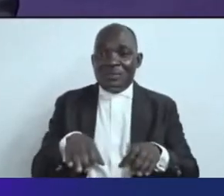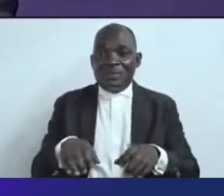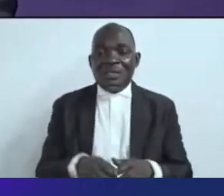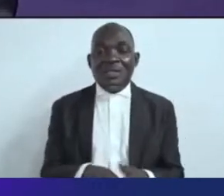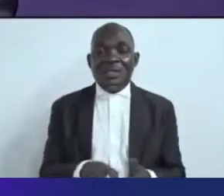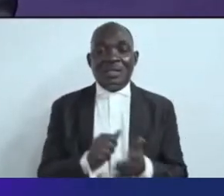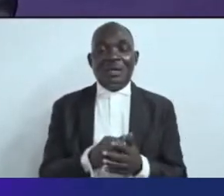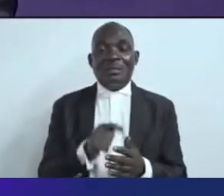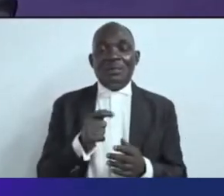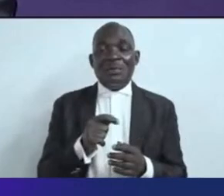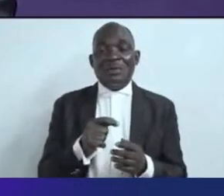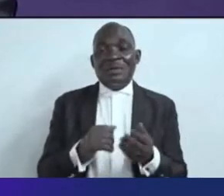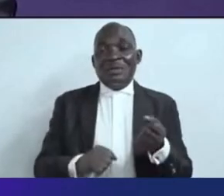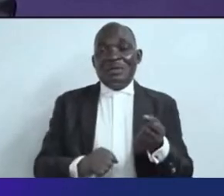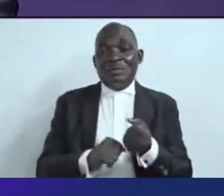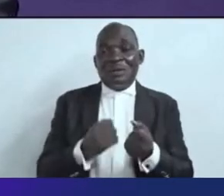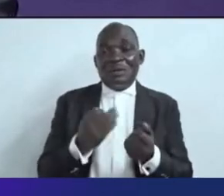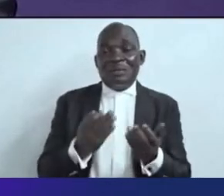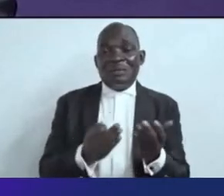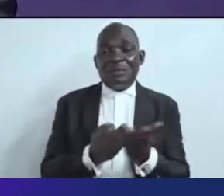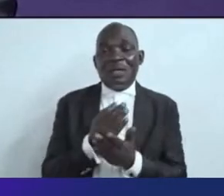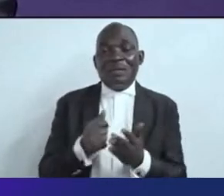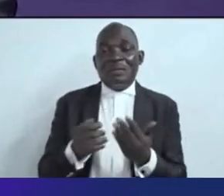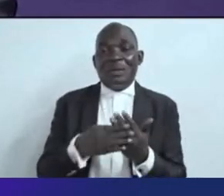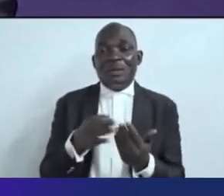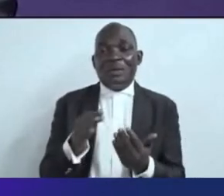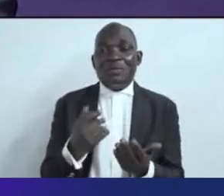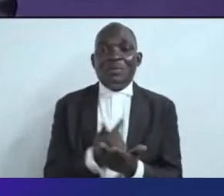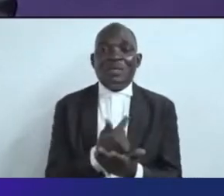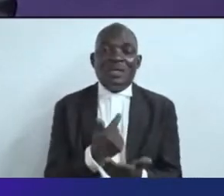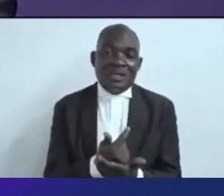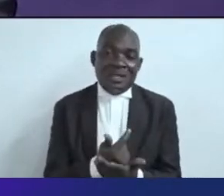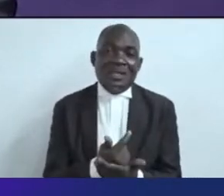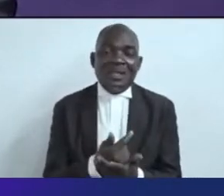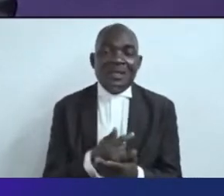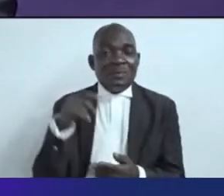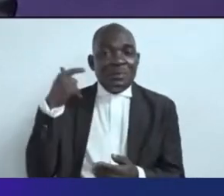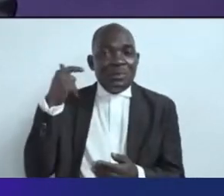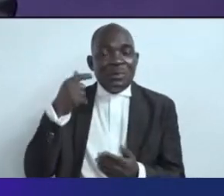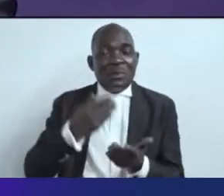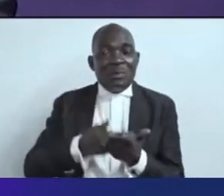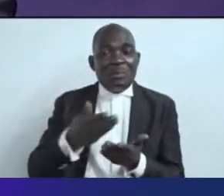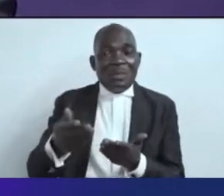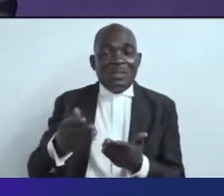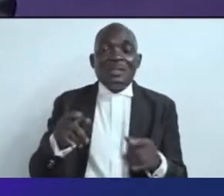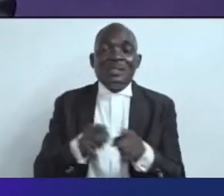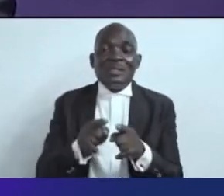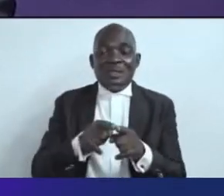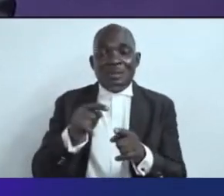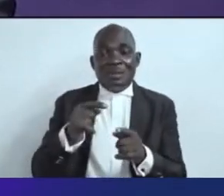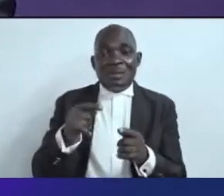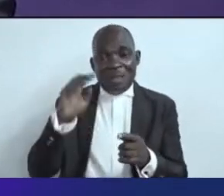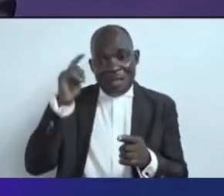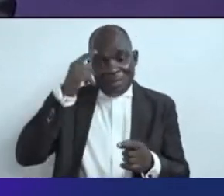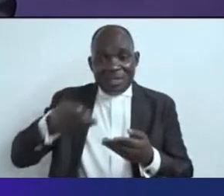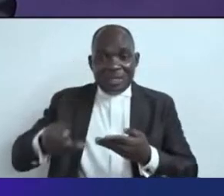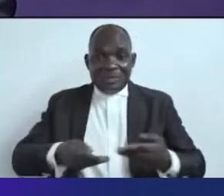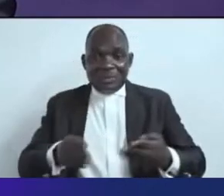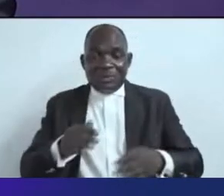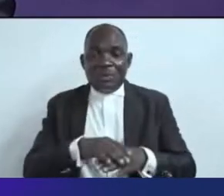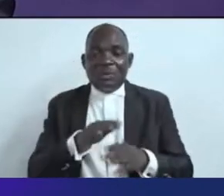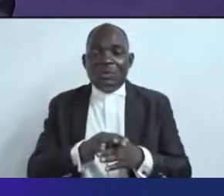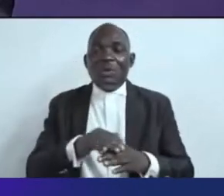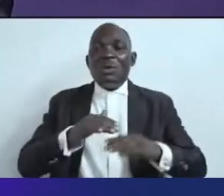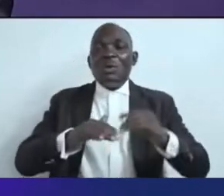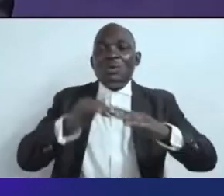which is being financed by, you know, central bank gold purchases, as well as government expenditures on